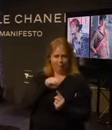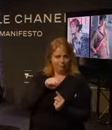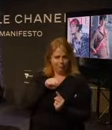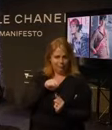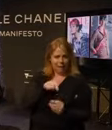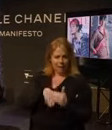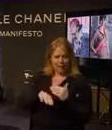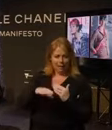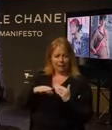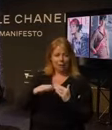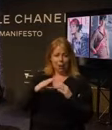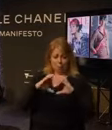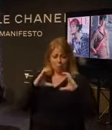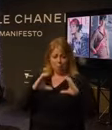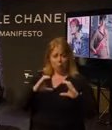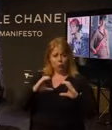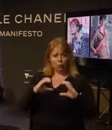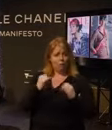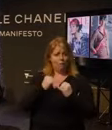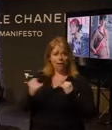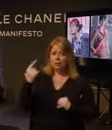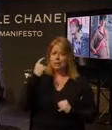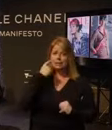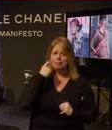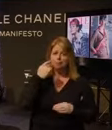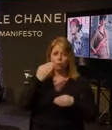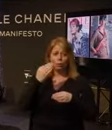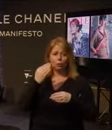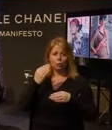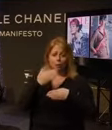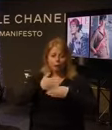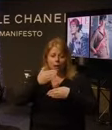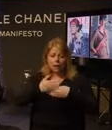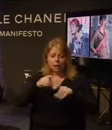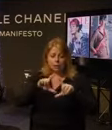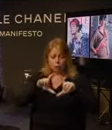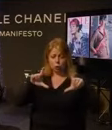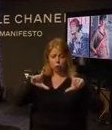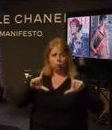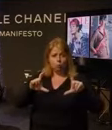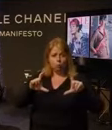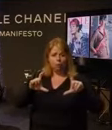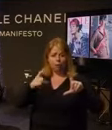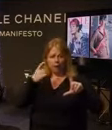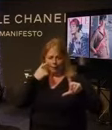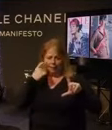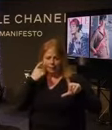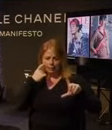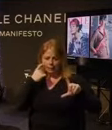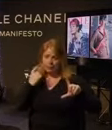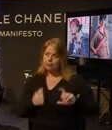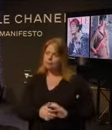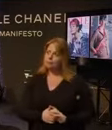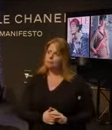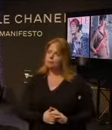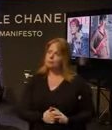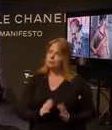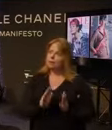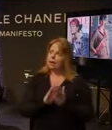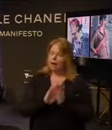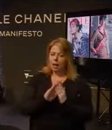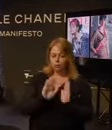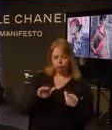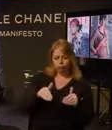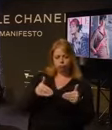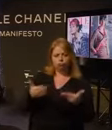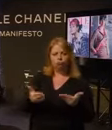pared back, you know, it's just a very simple glass cube, effectively. And then seeing subsequently how she introduced that